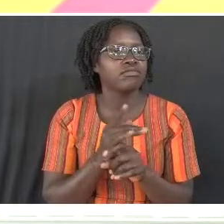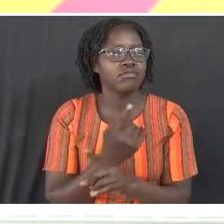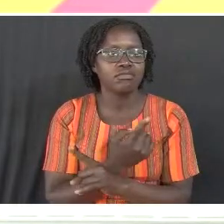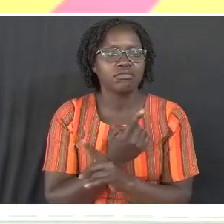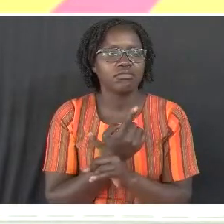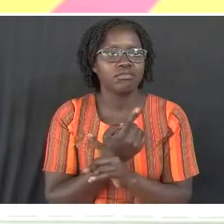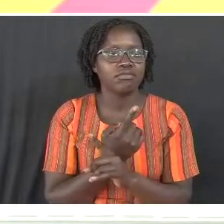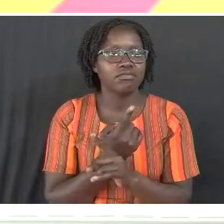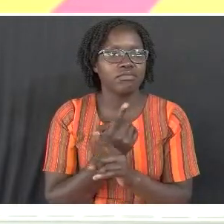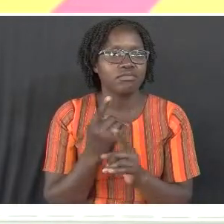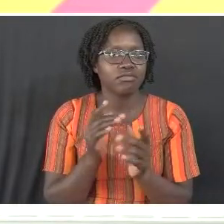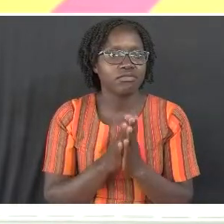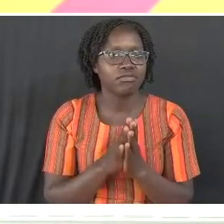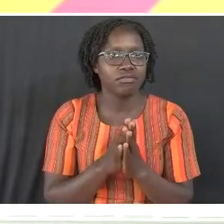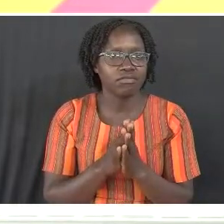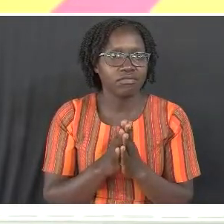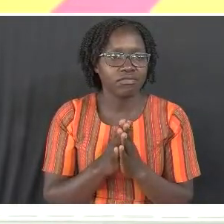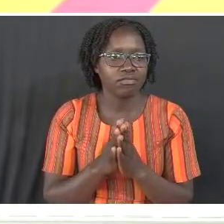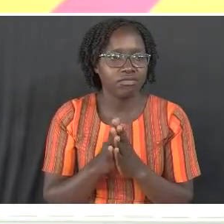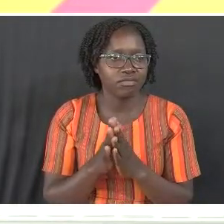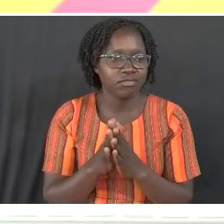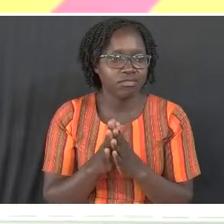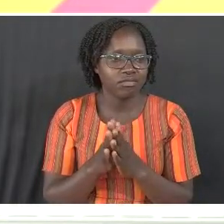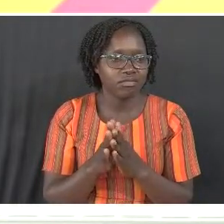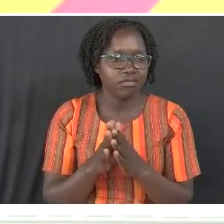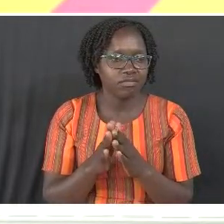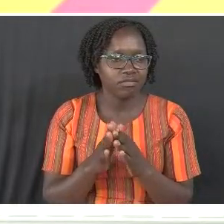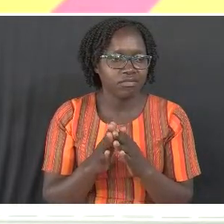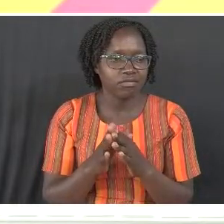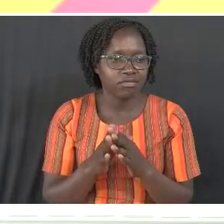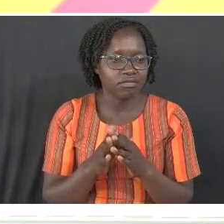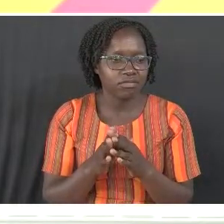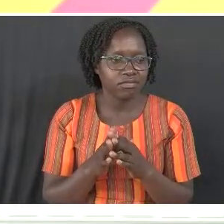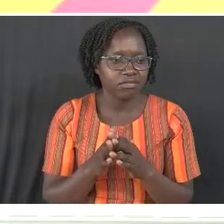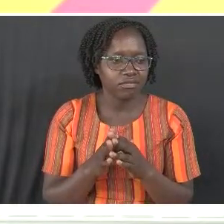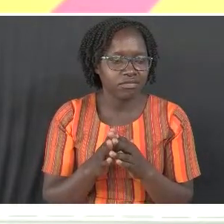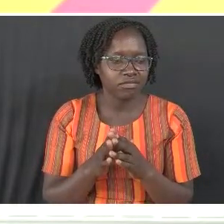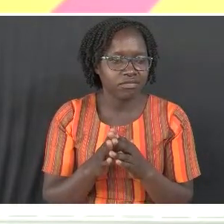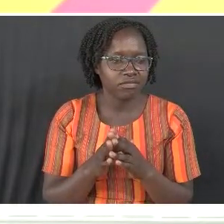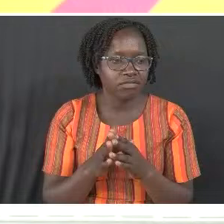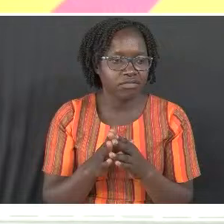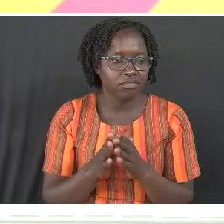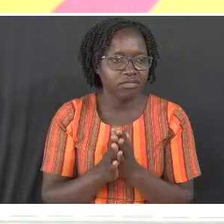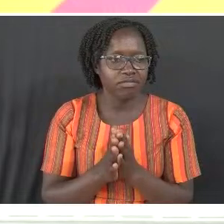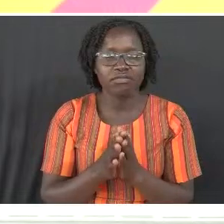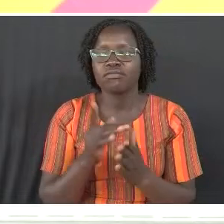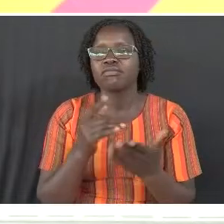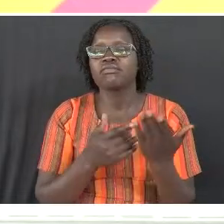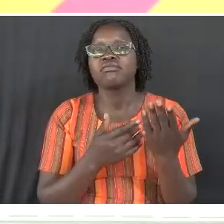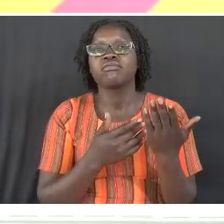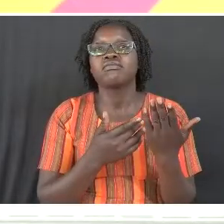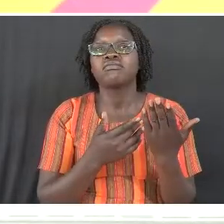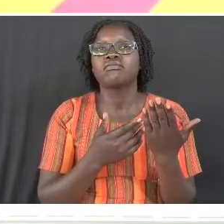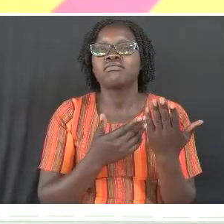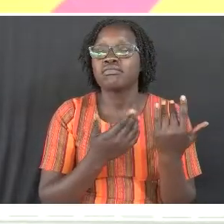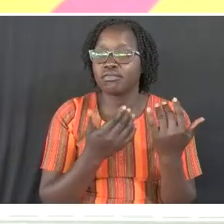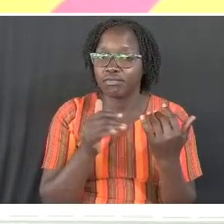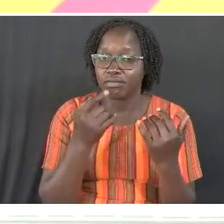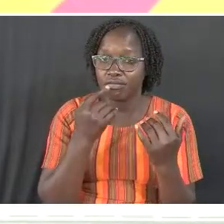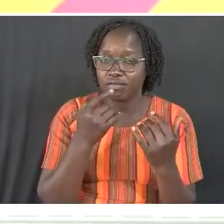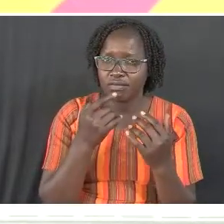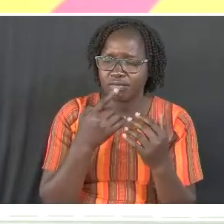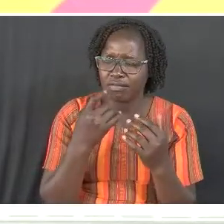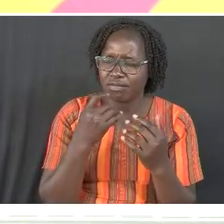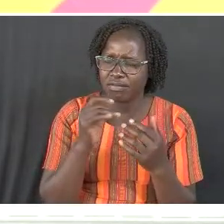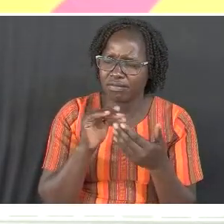if the results are maybe what you had expected. Maybe you had expected your teeth to be very white. I